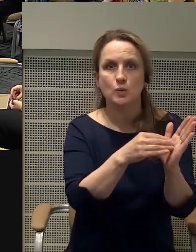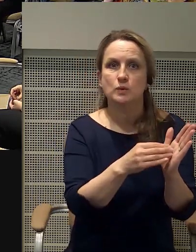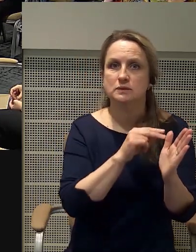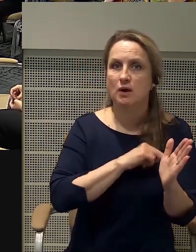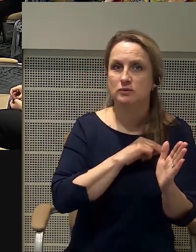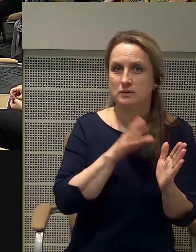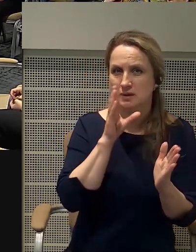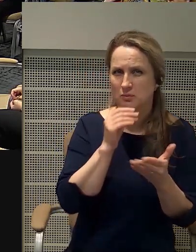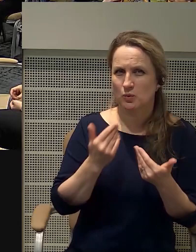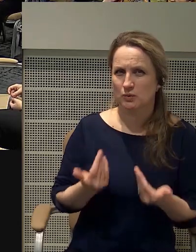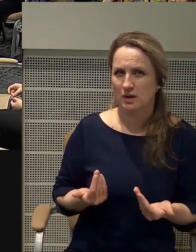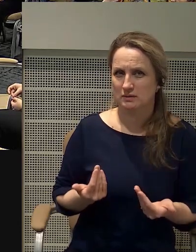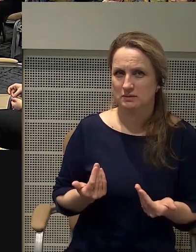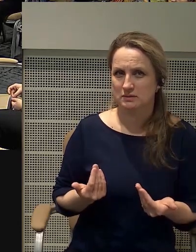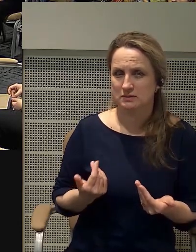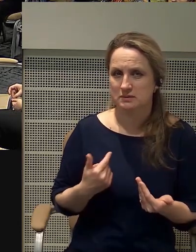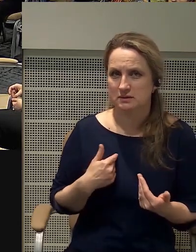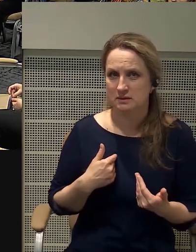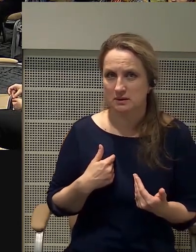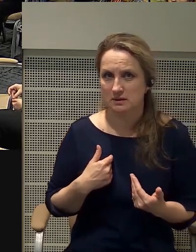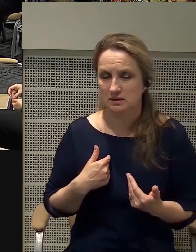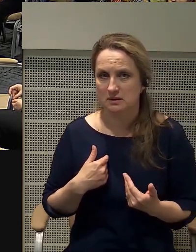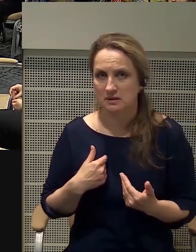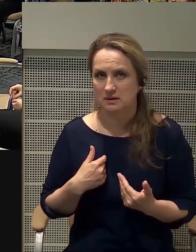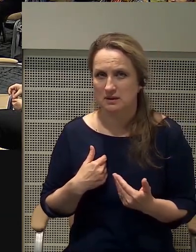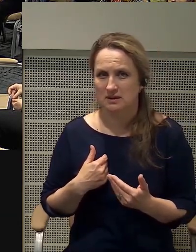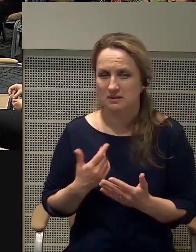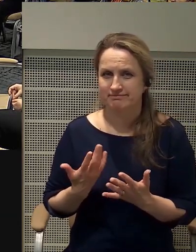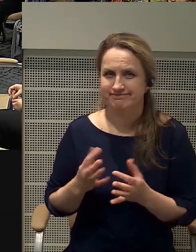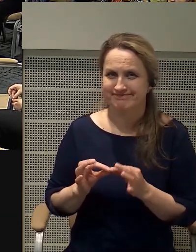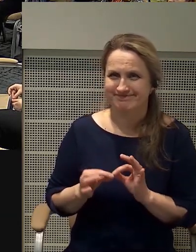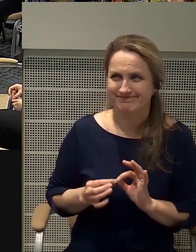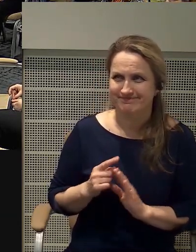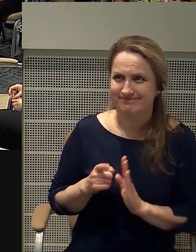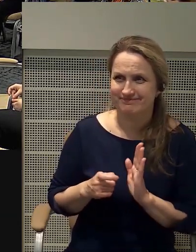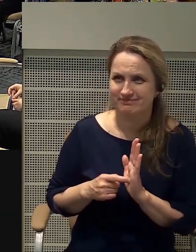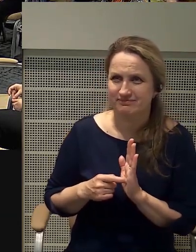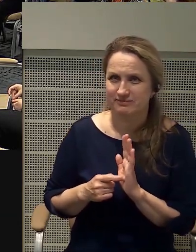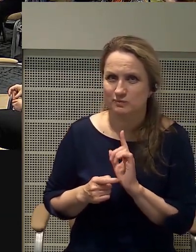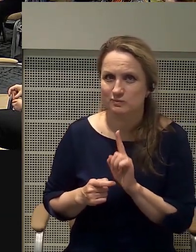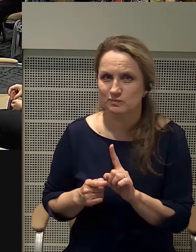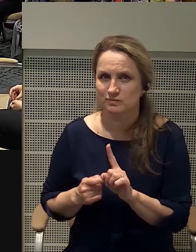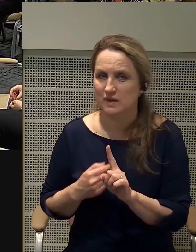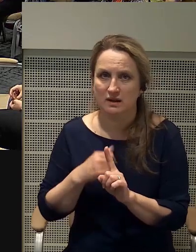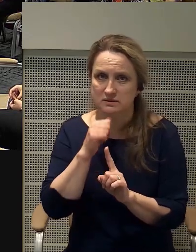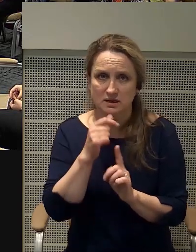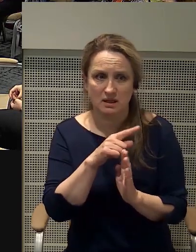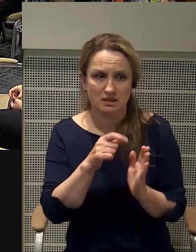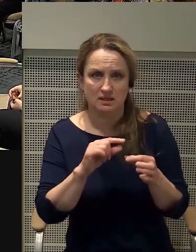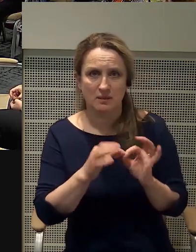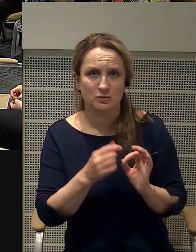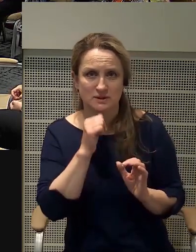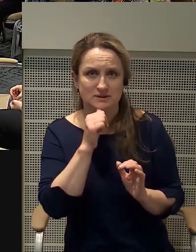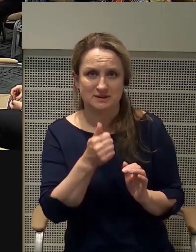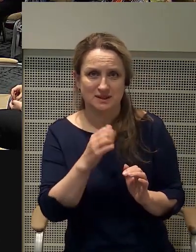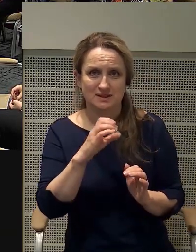use it to Could bring the us further? results of these questionnaires be implemented on the government level? Well, I think it's important that if there's, especially for